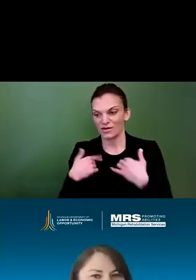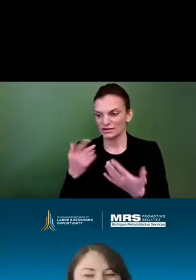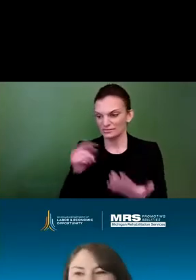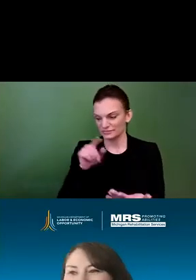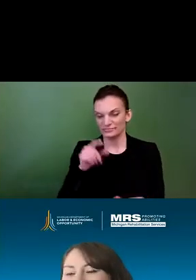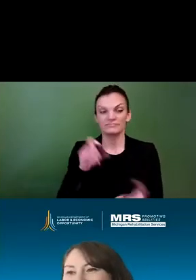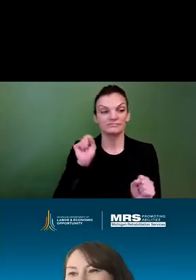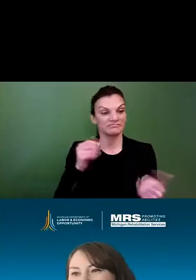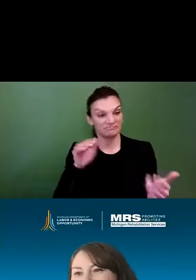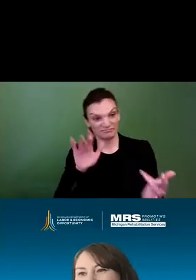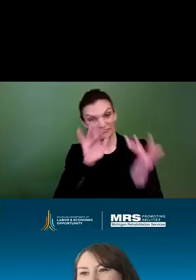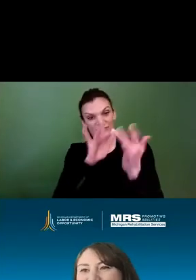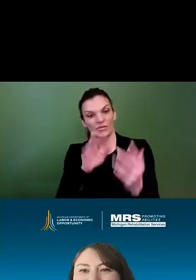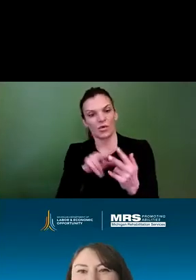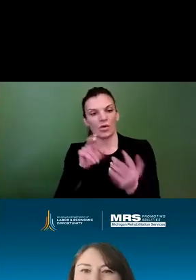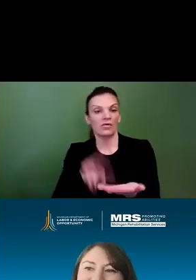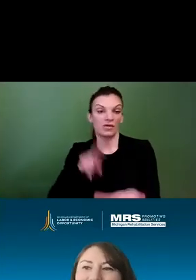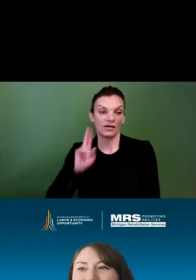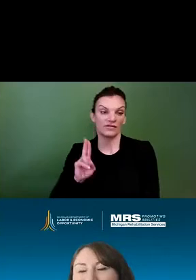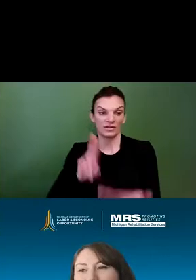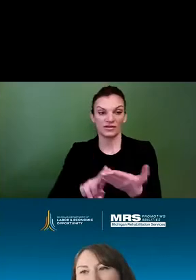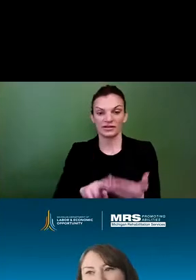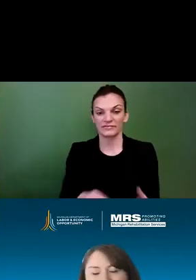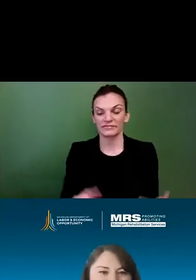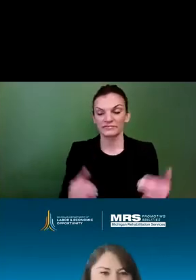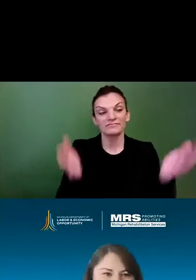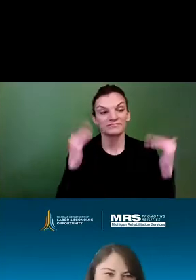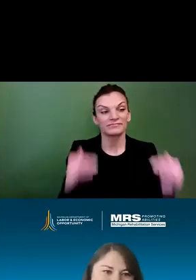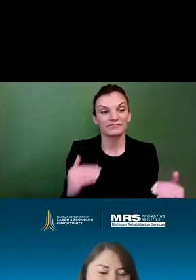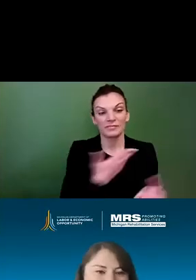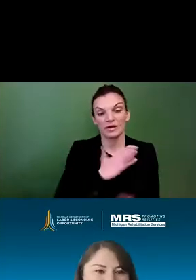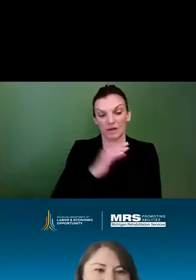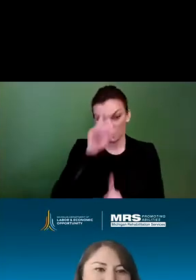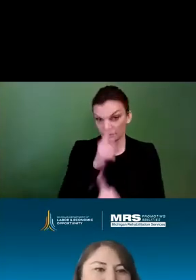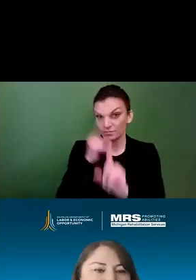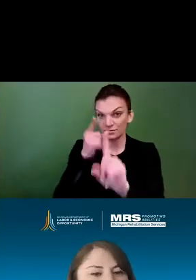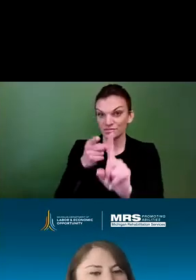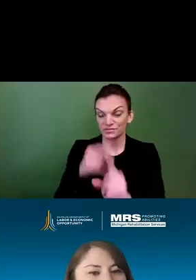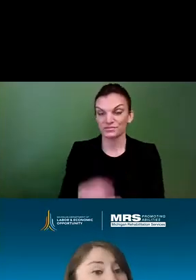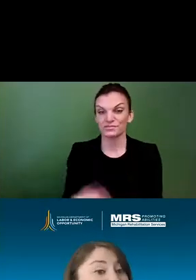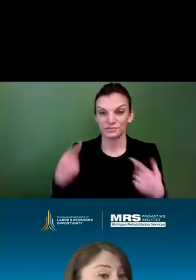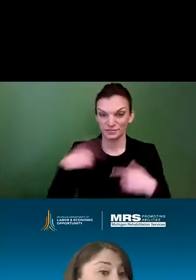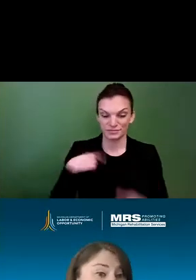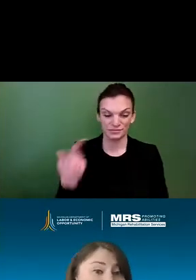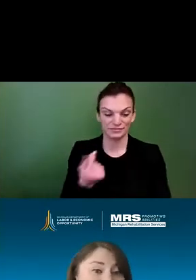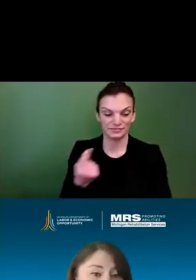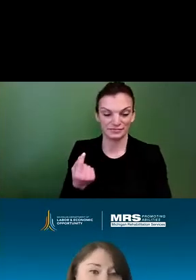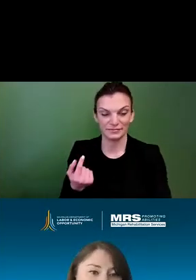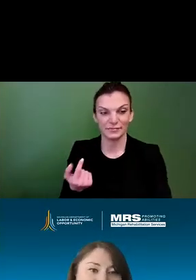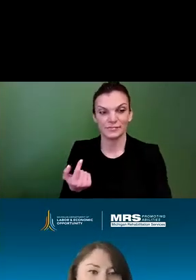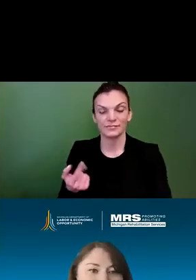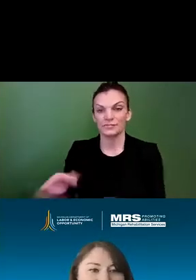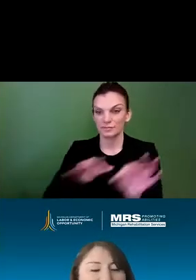in. Next slide. All right, so what are our objectives today? What are we doing? Well, we're going to try and define a hybrid